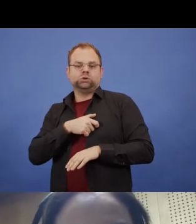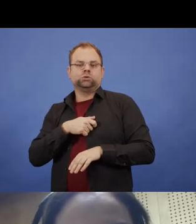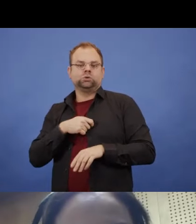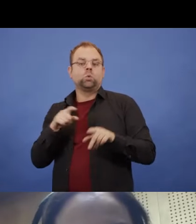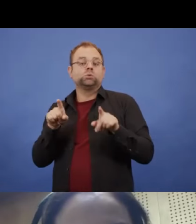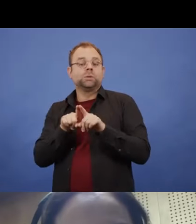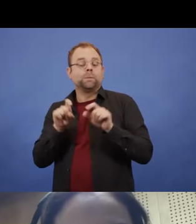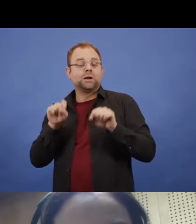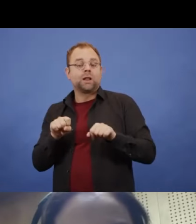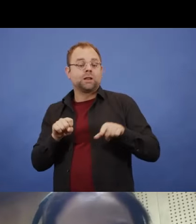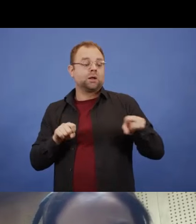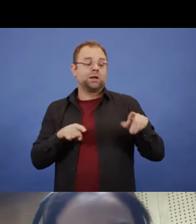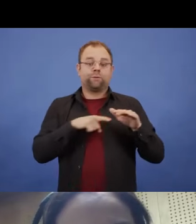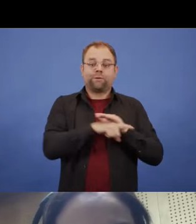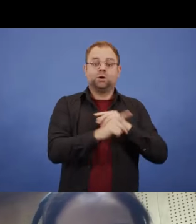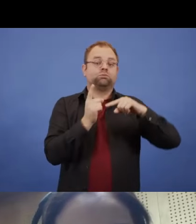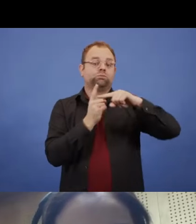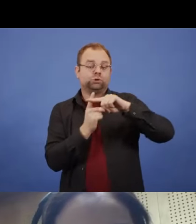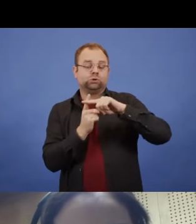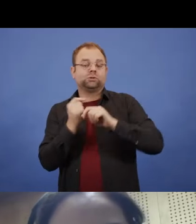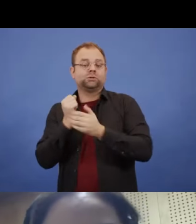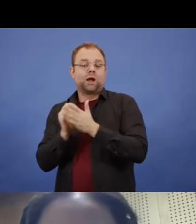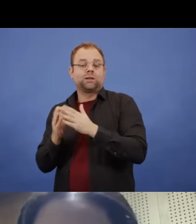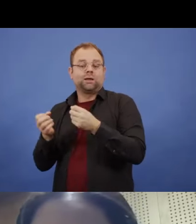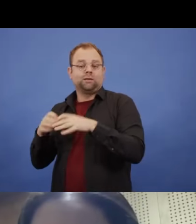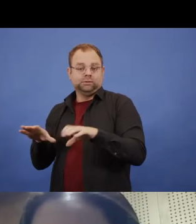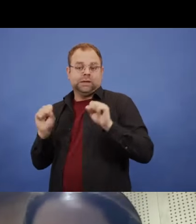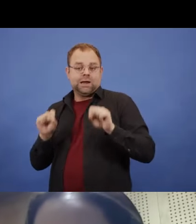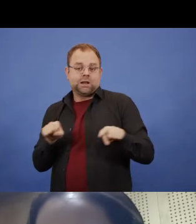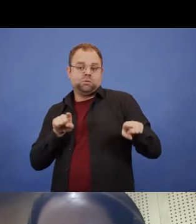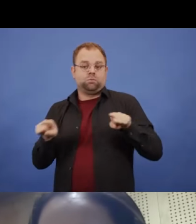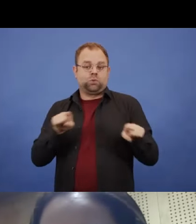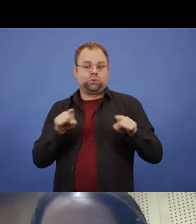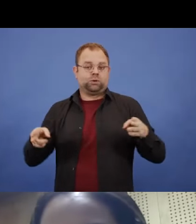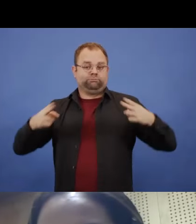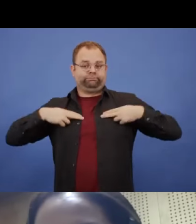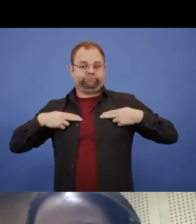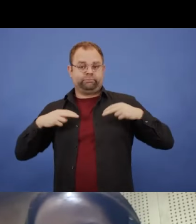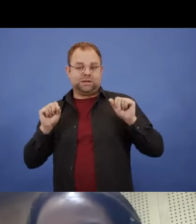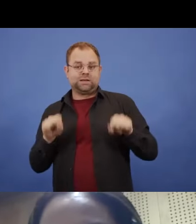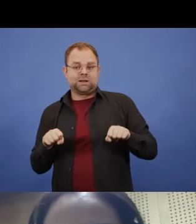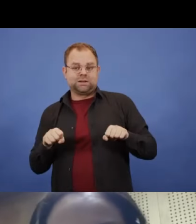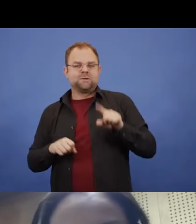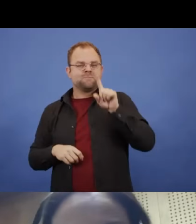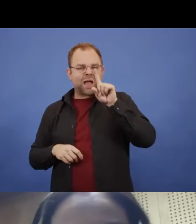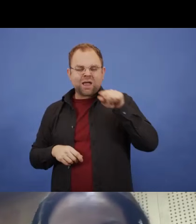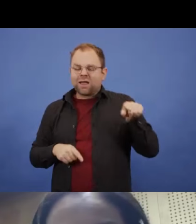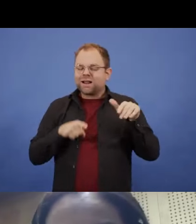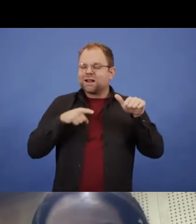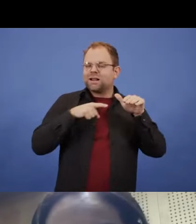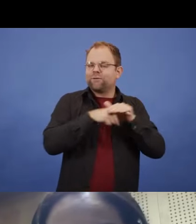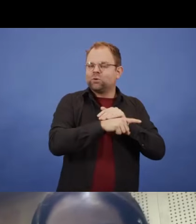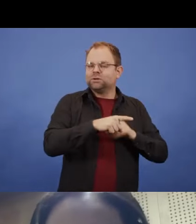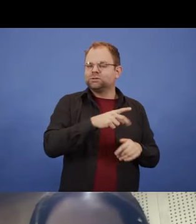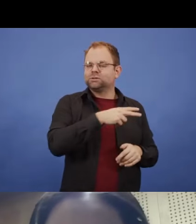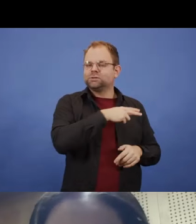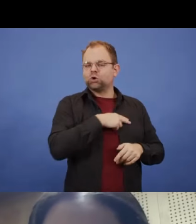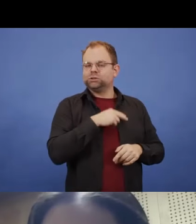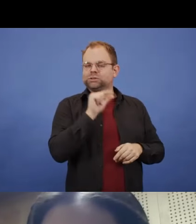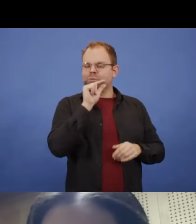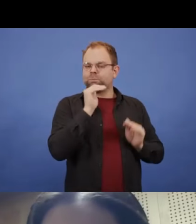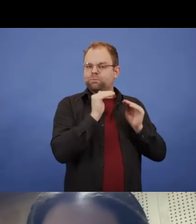And a person like a stateless refugee, their statelessness can be both a